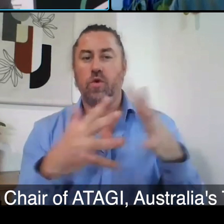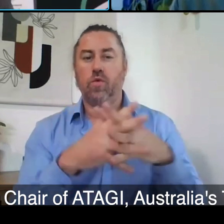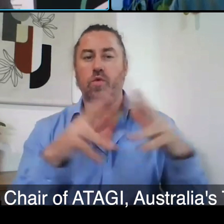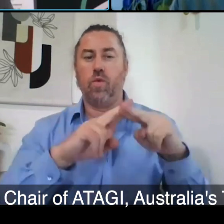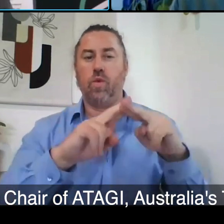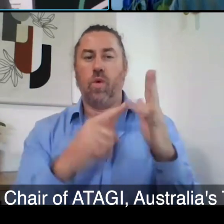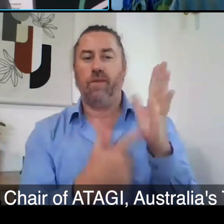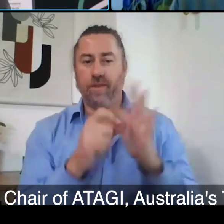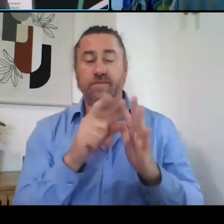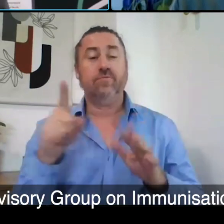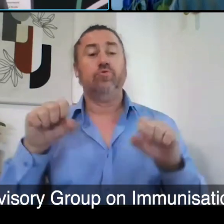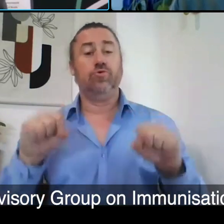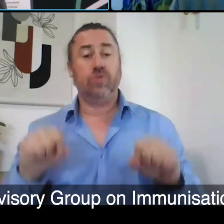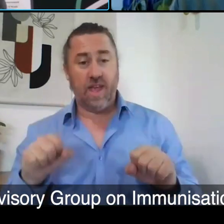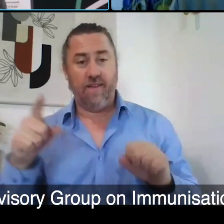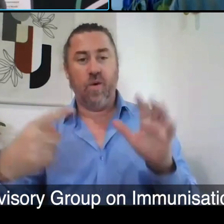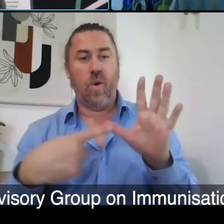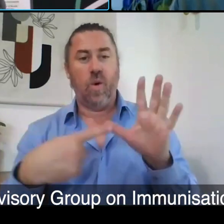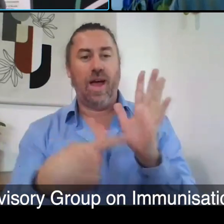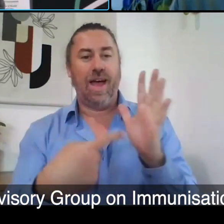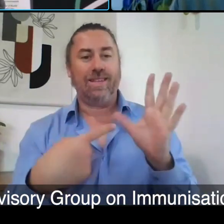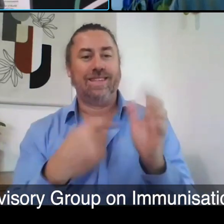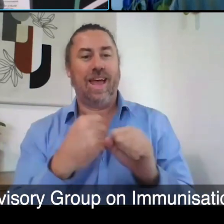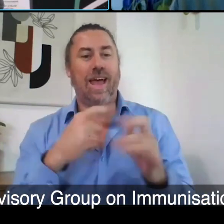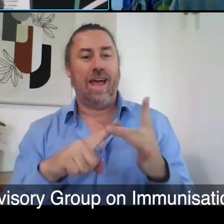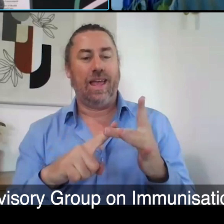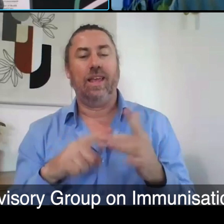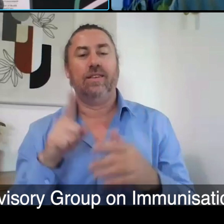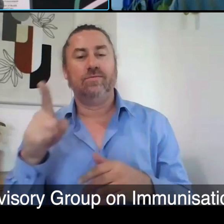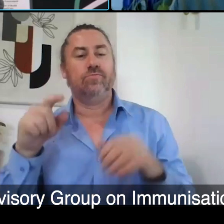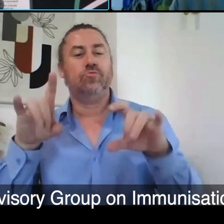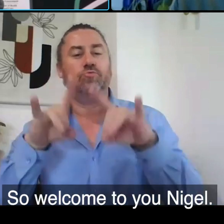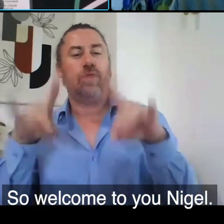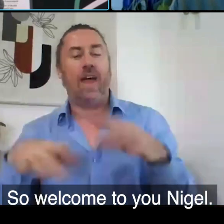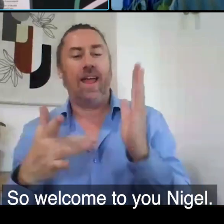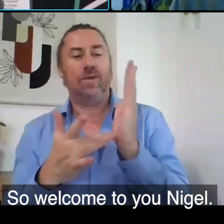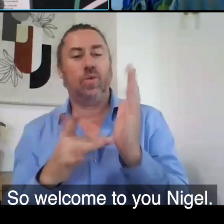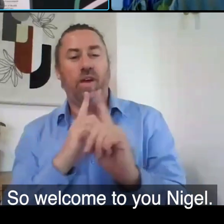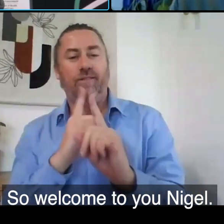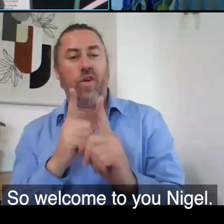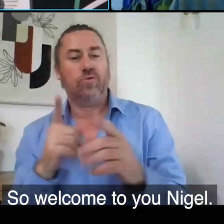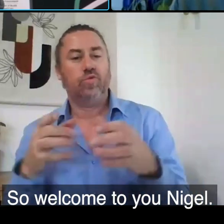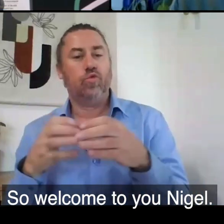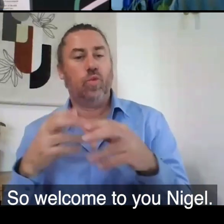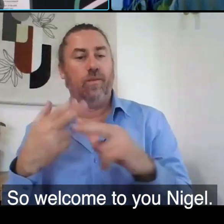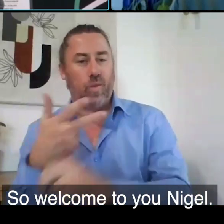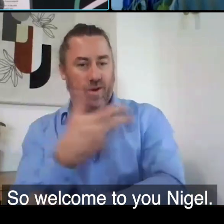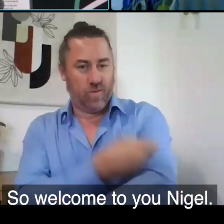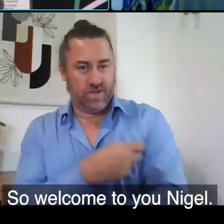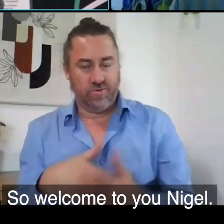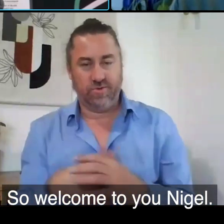ATAGI, Australia's Technical Advisory Group on Immunisation. So welcome to you,